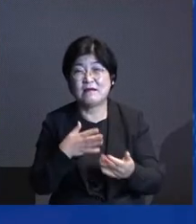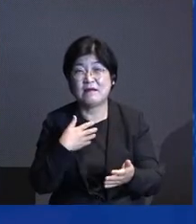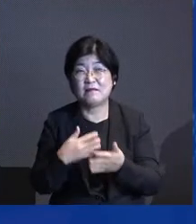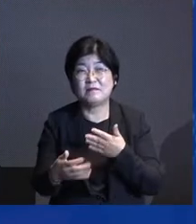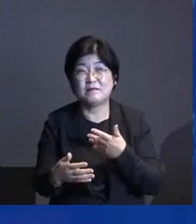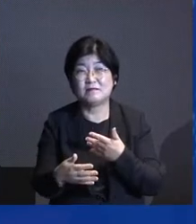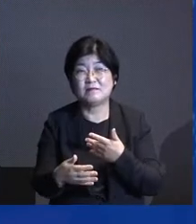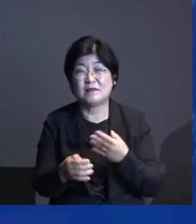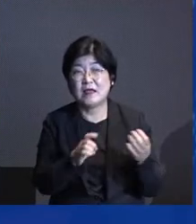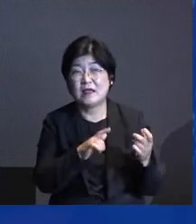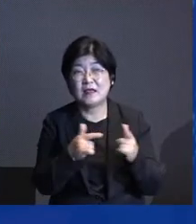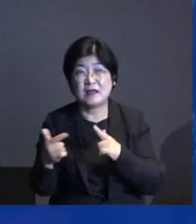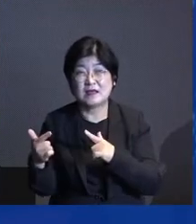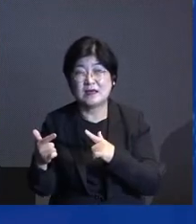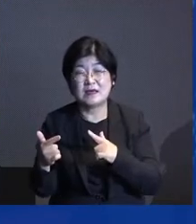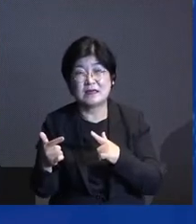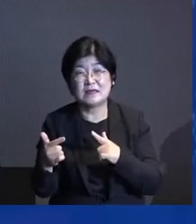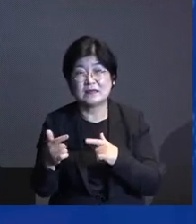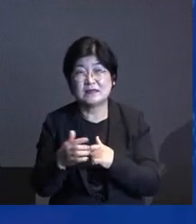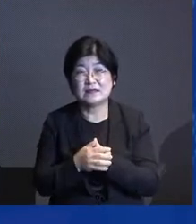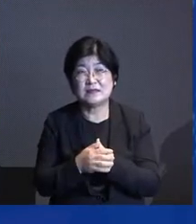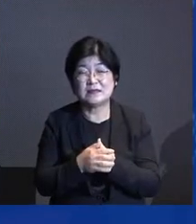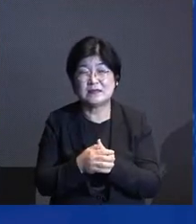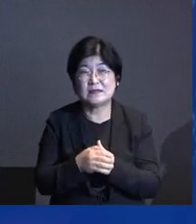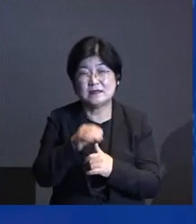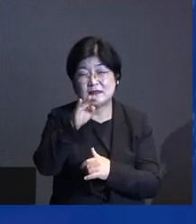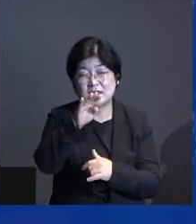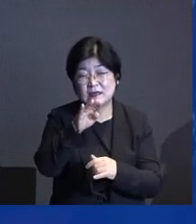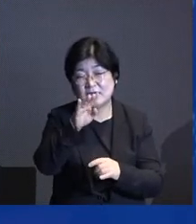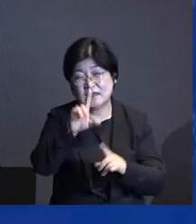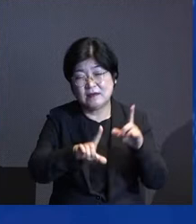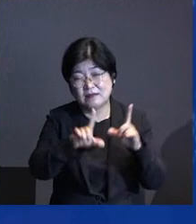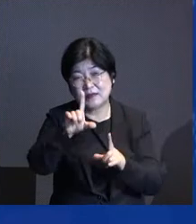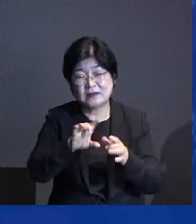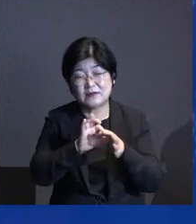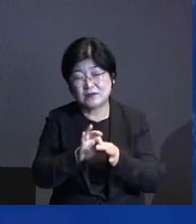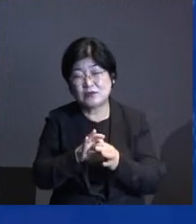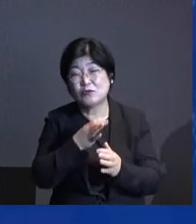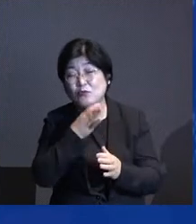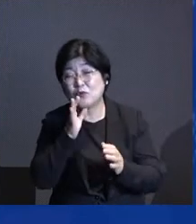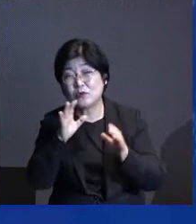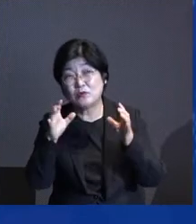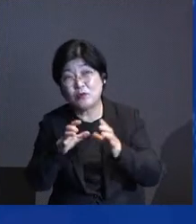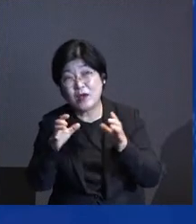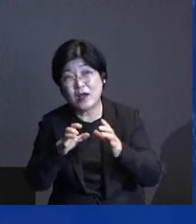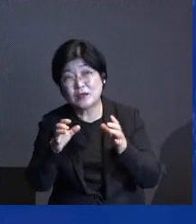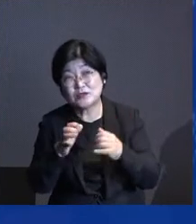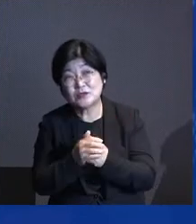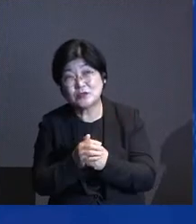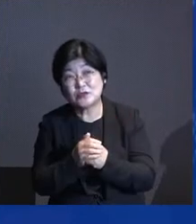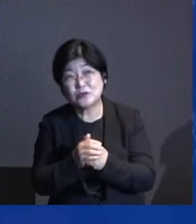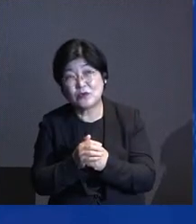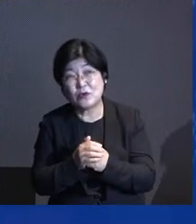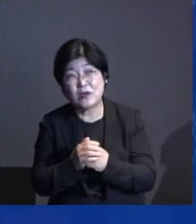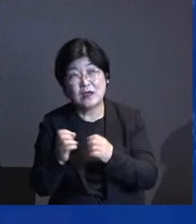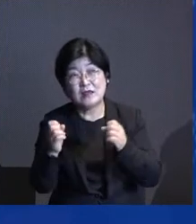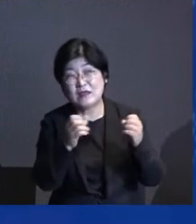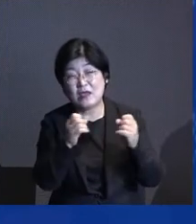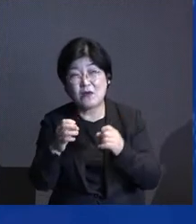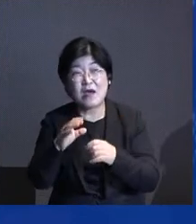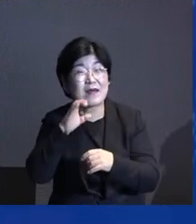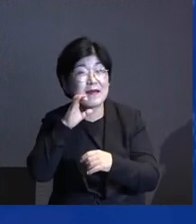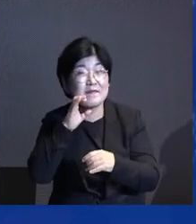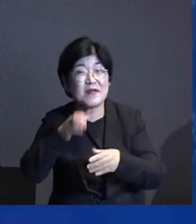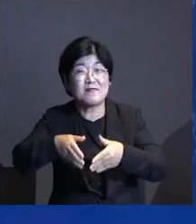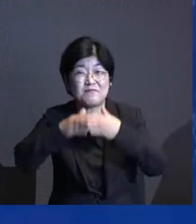of storytelling cafes and informal chats, which were very well received. On